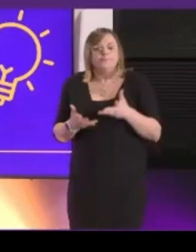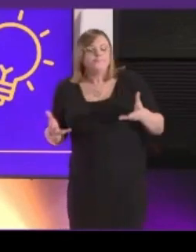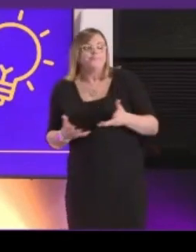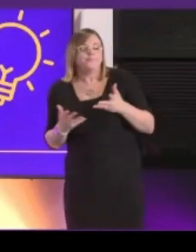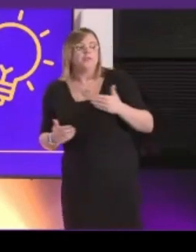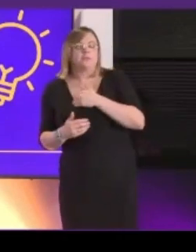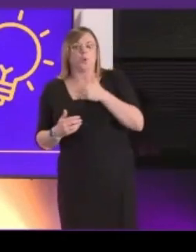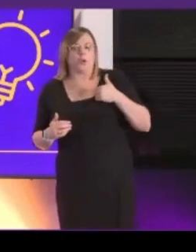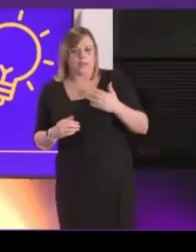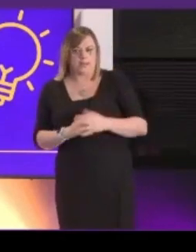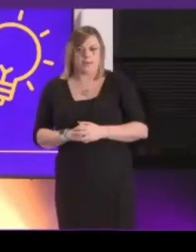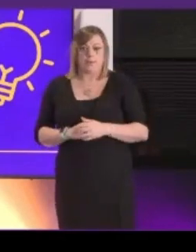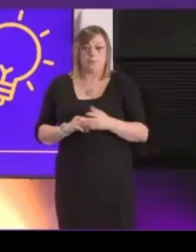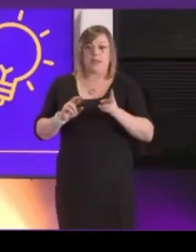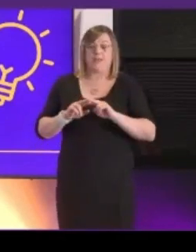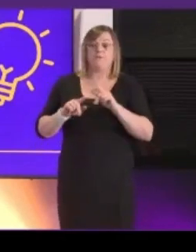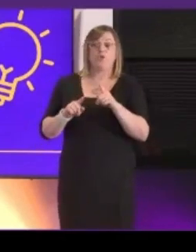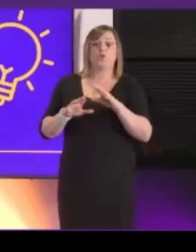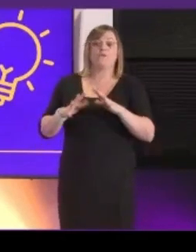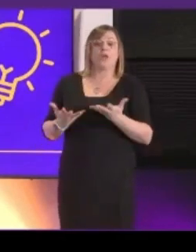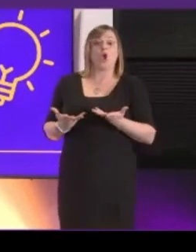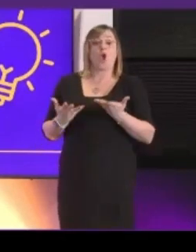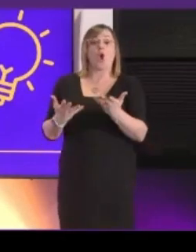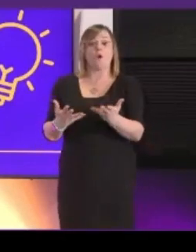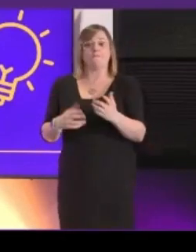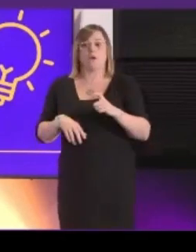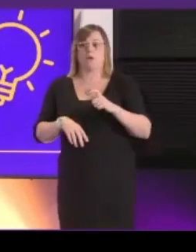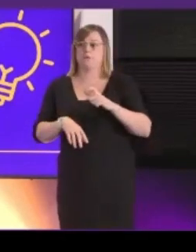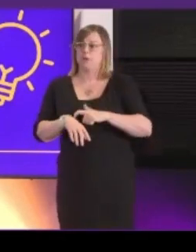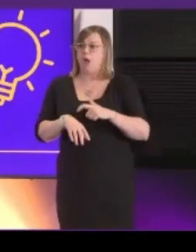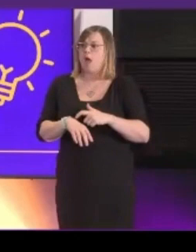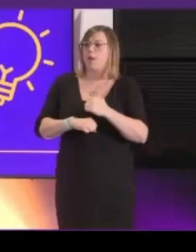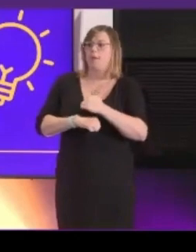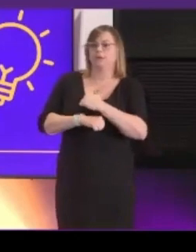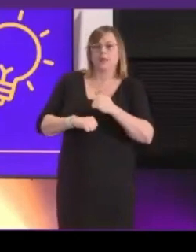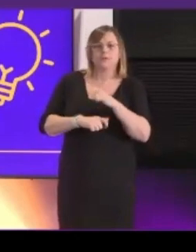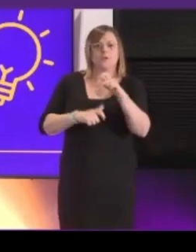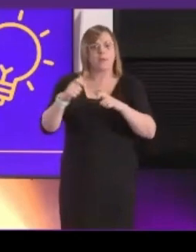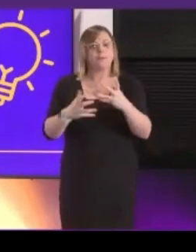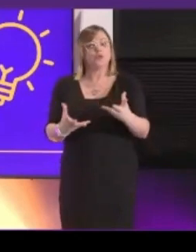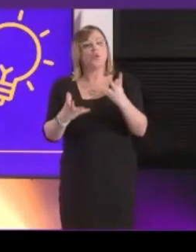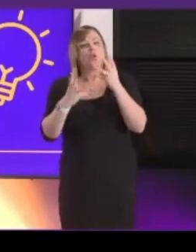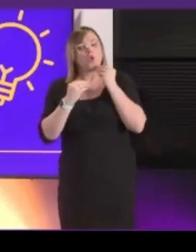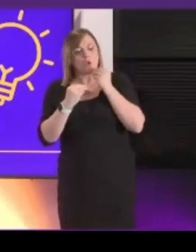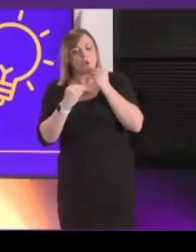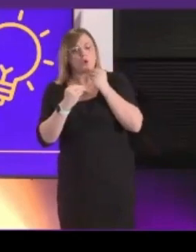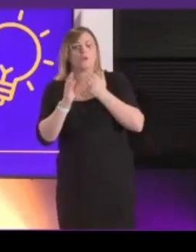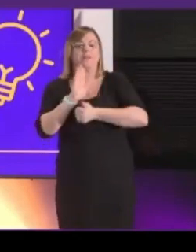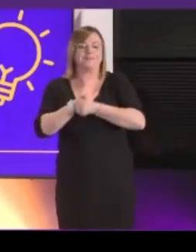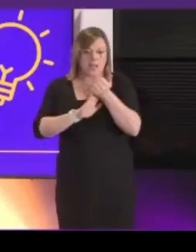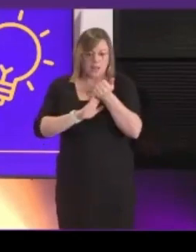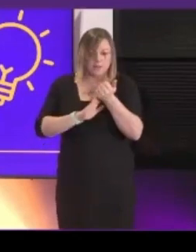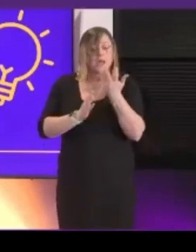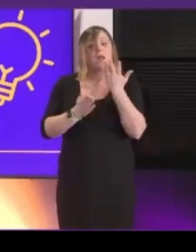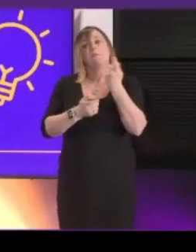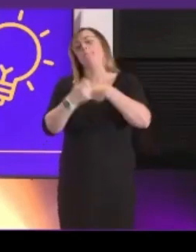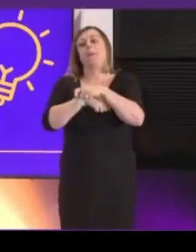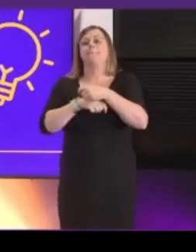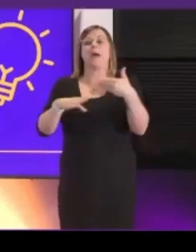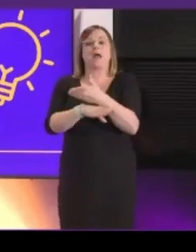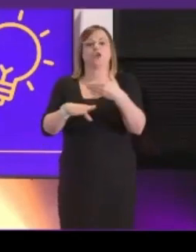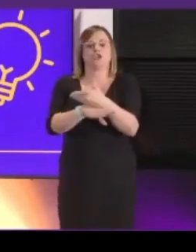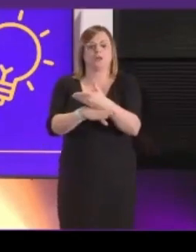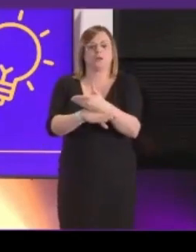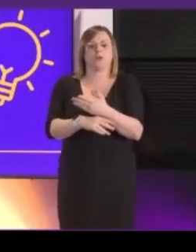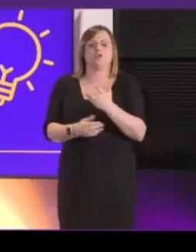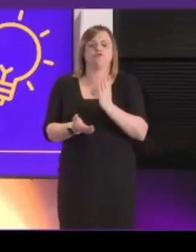don't offer a helping hand and time and space for people to develop the skills to be able to action that, the carrot and the